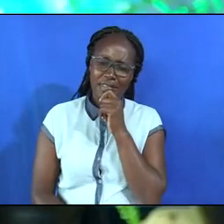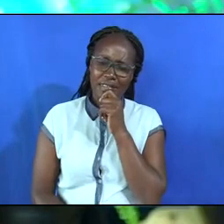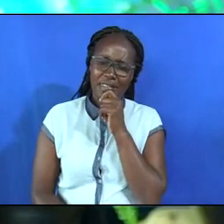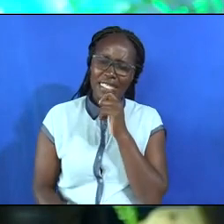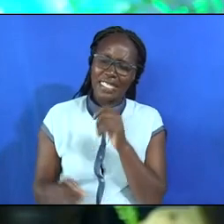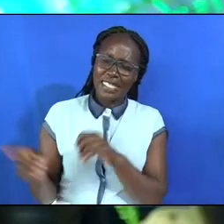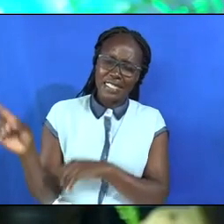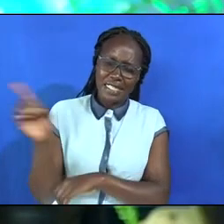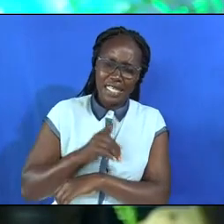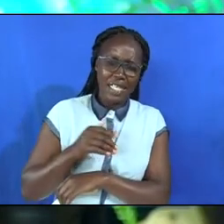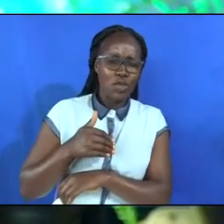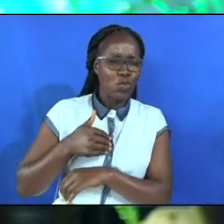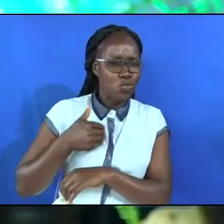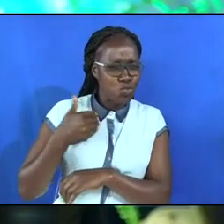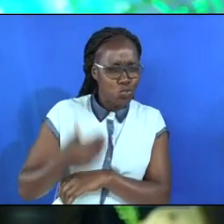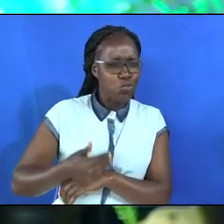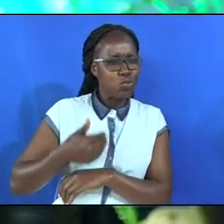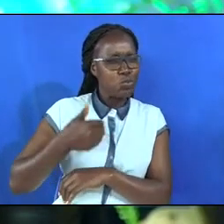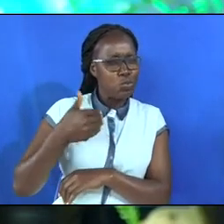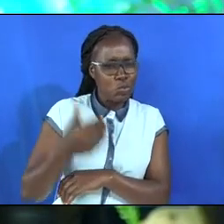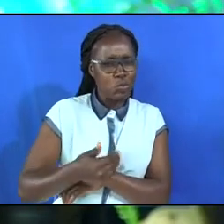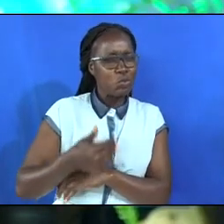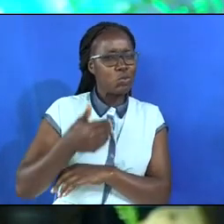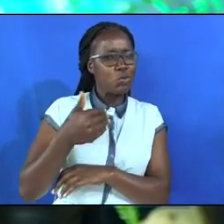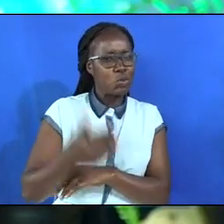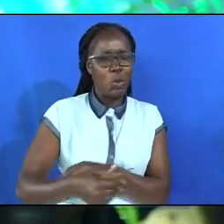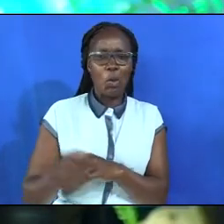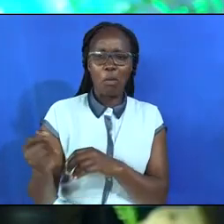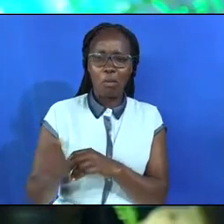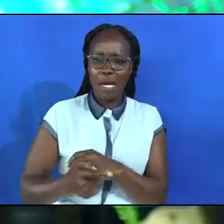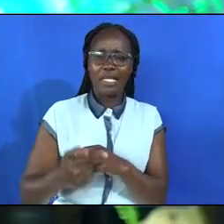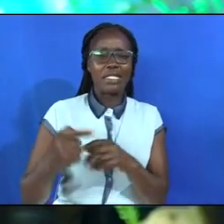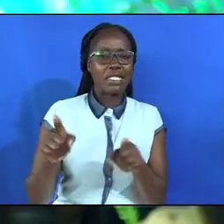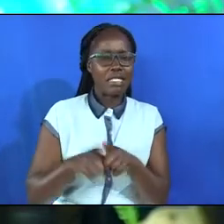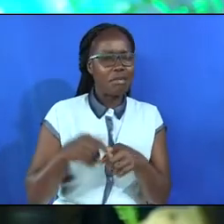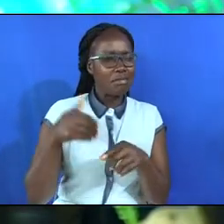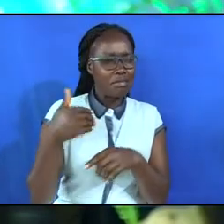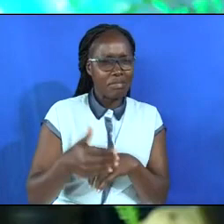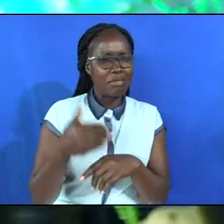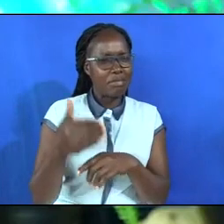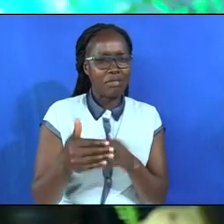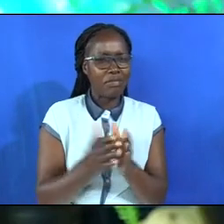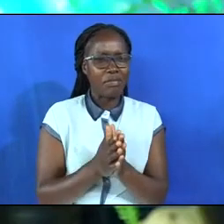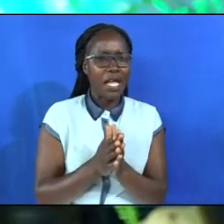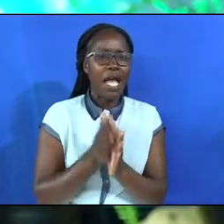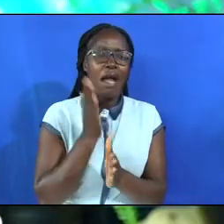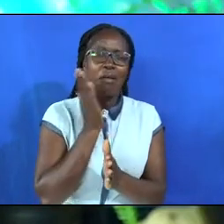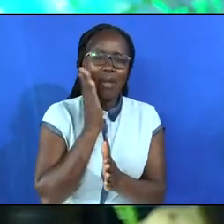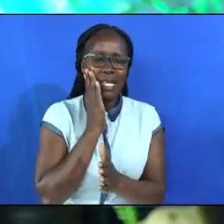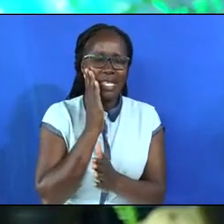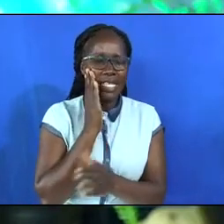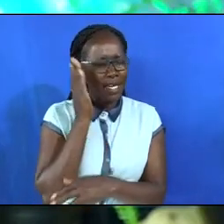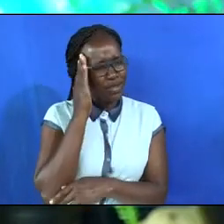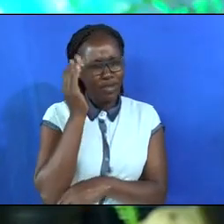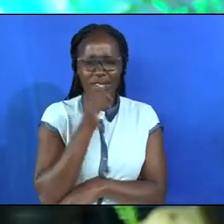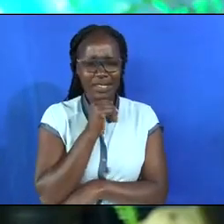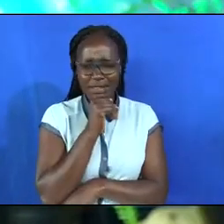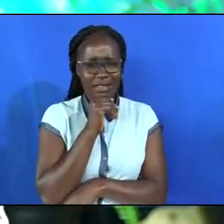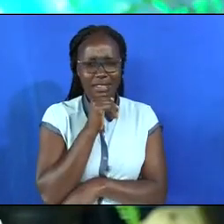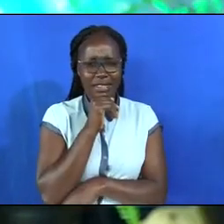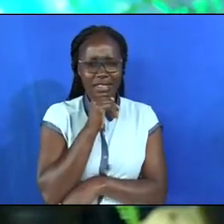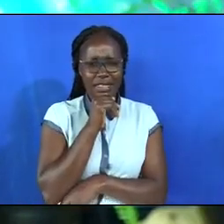day by day, month by month. Mother found out that this was getting